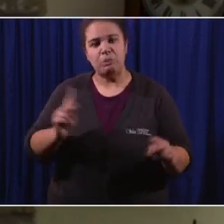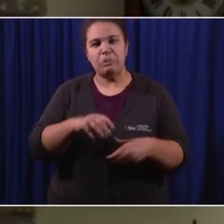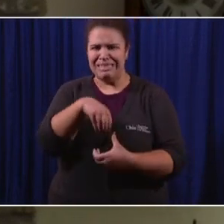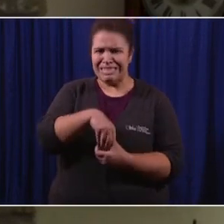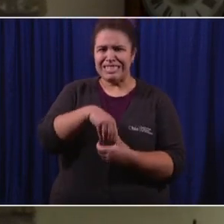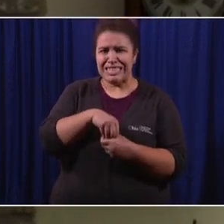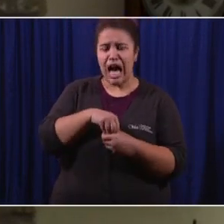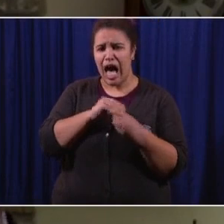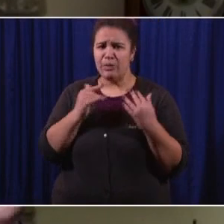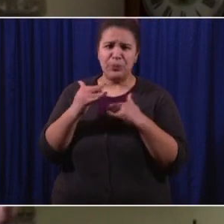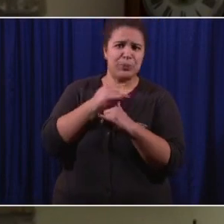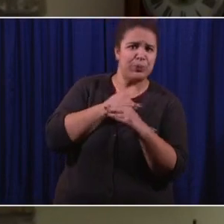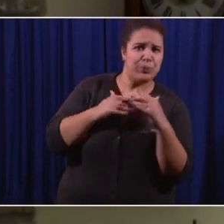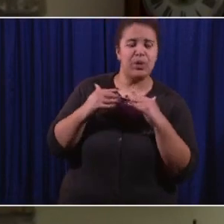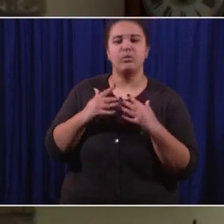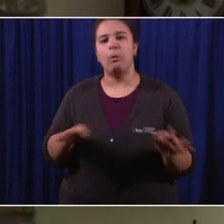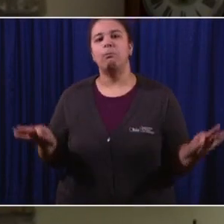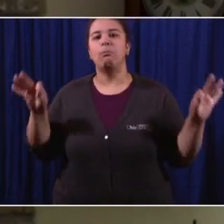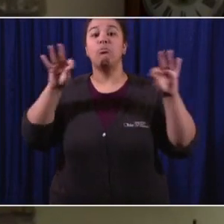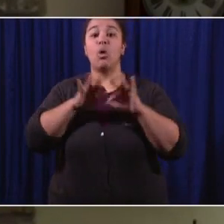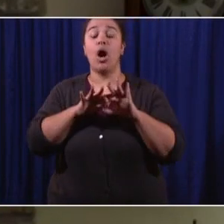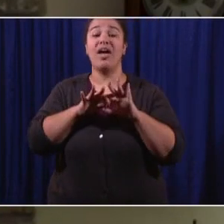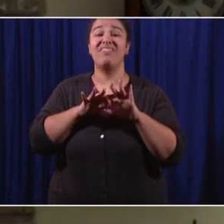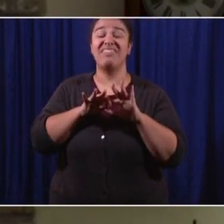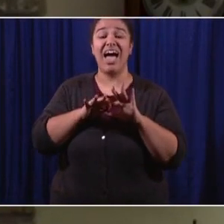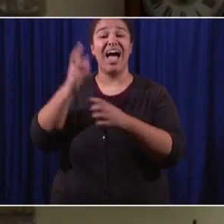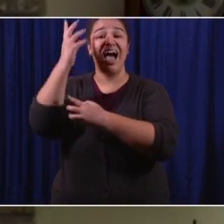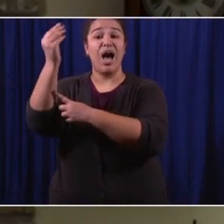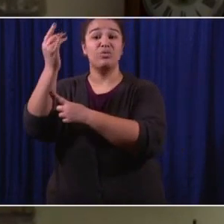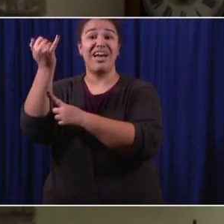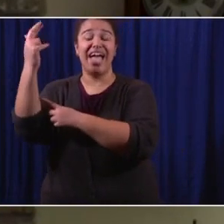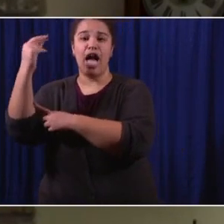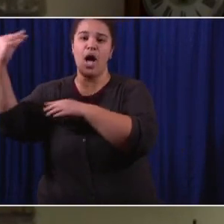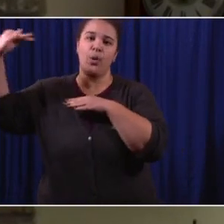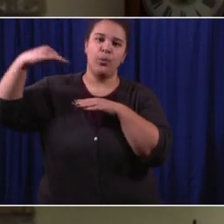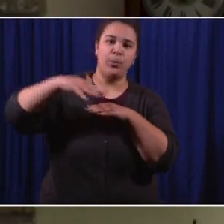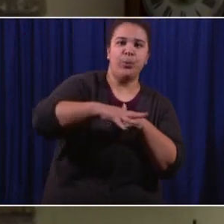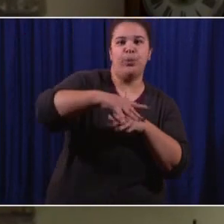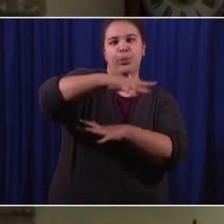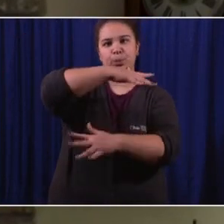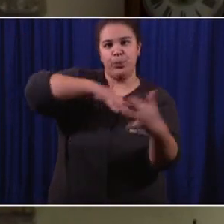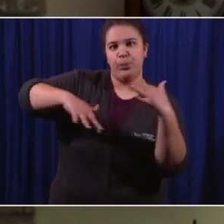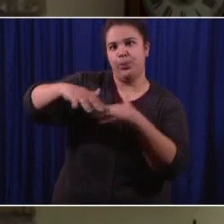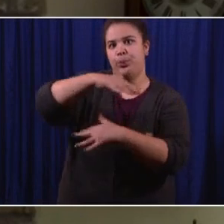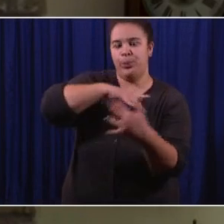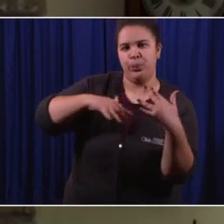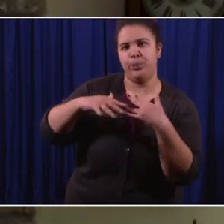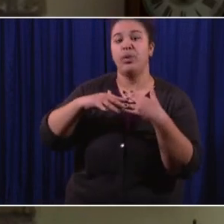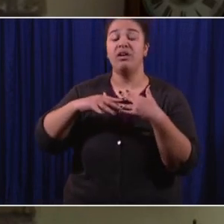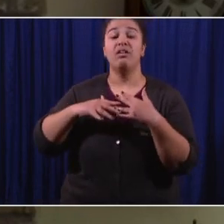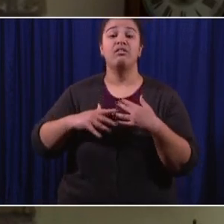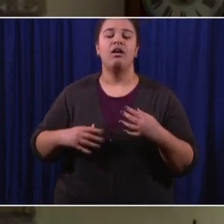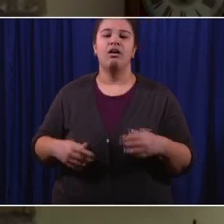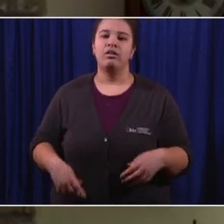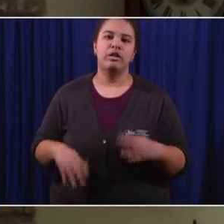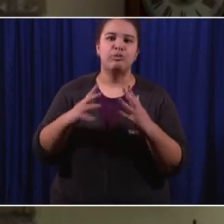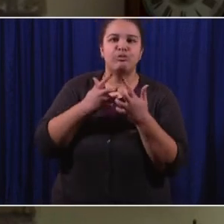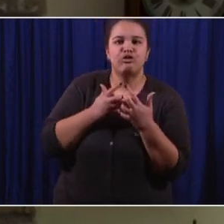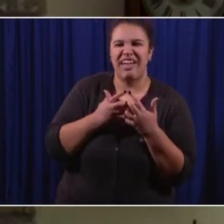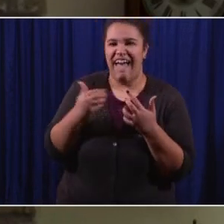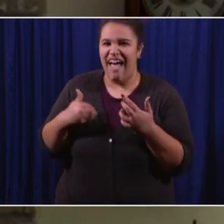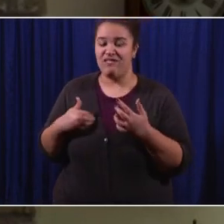right, bringing in outside air, making sure you have the right filters in place. All of those things are